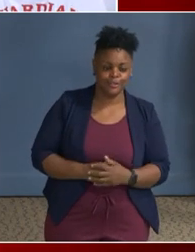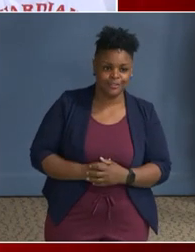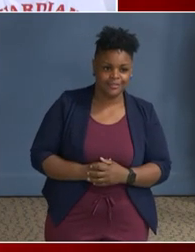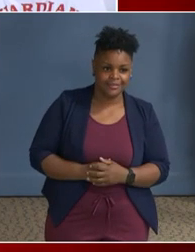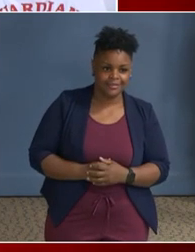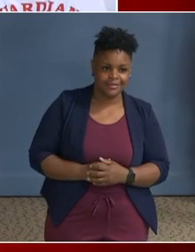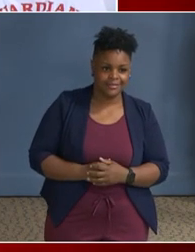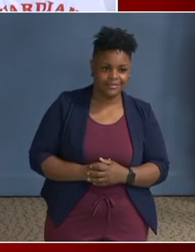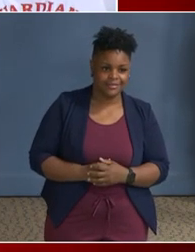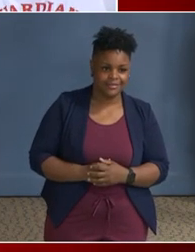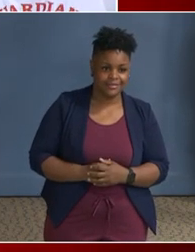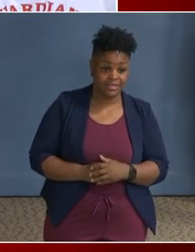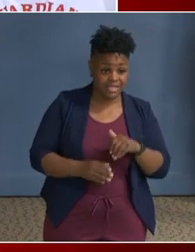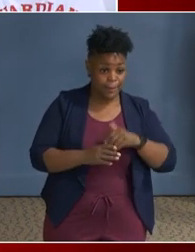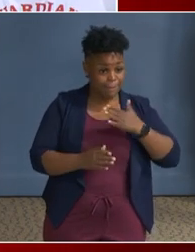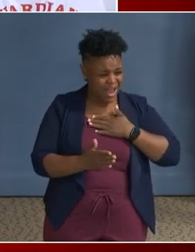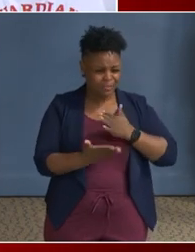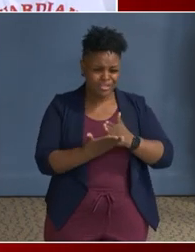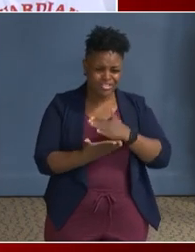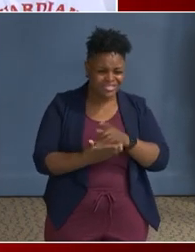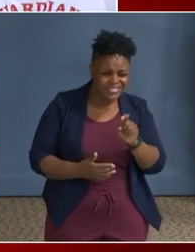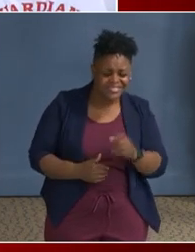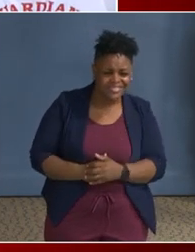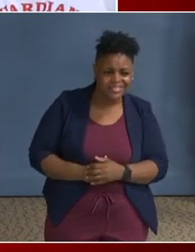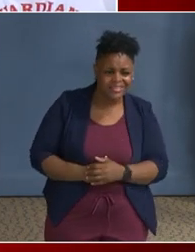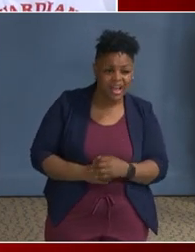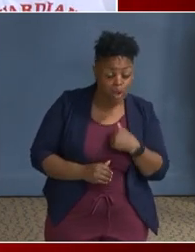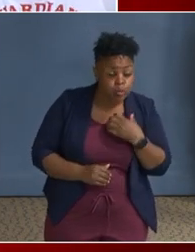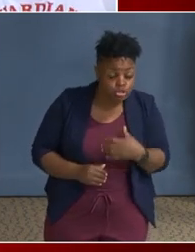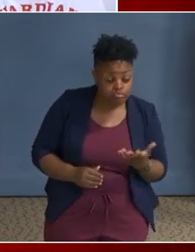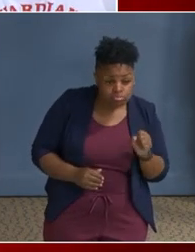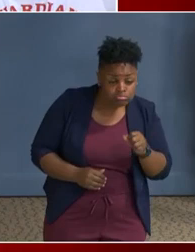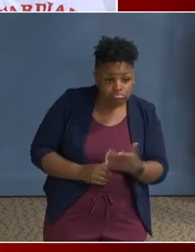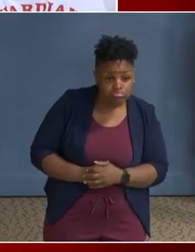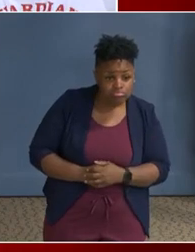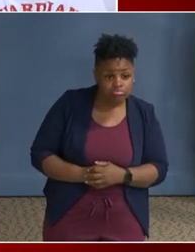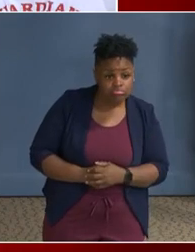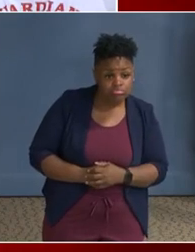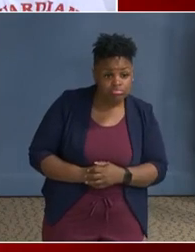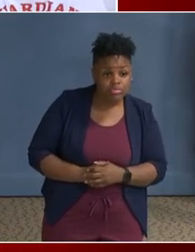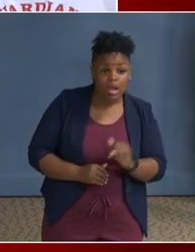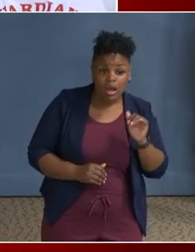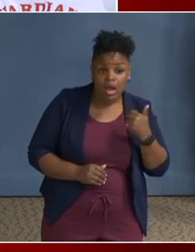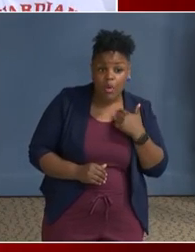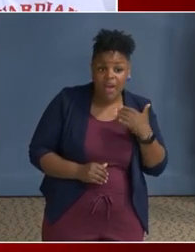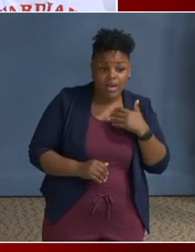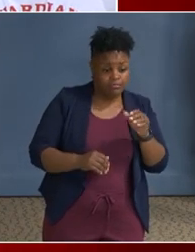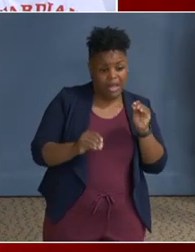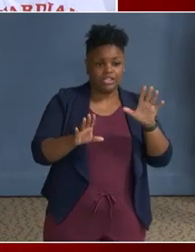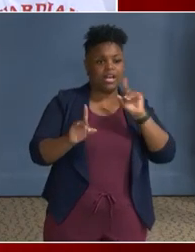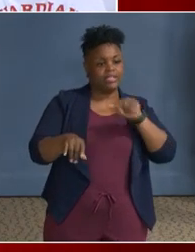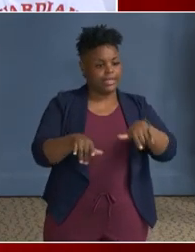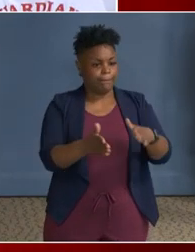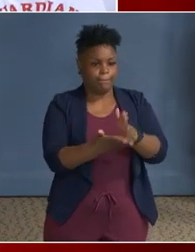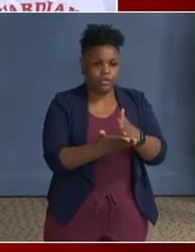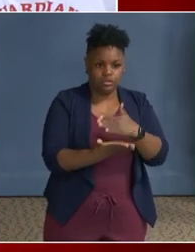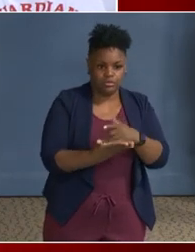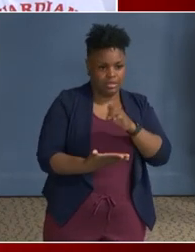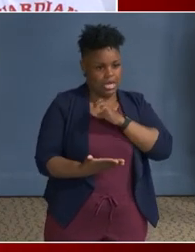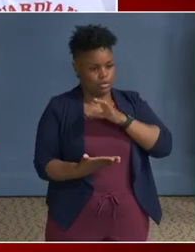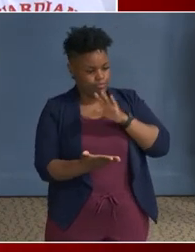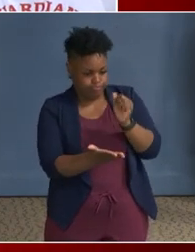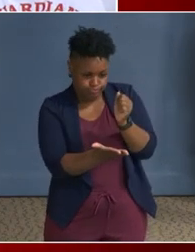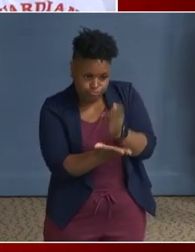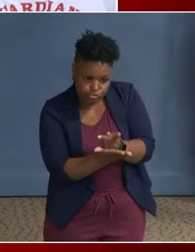that's reflected in my budget? I wish there were. Will there be a magic answer reflected in the budget the council approves?